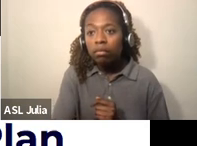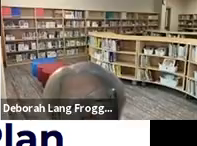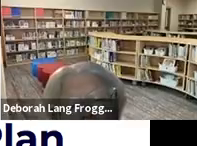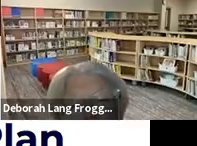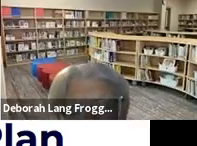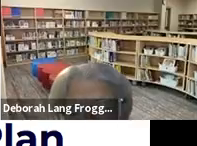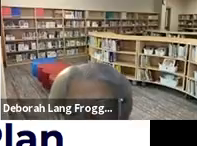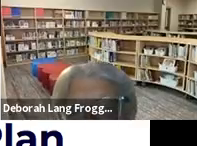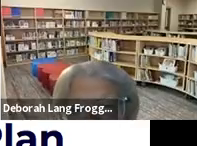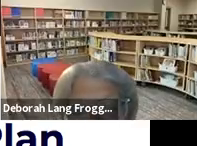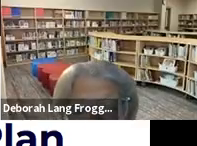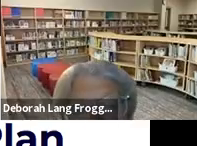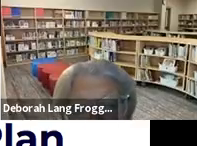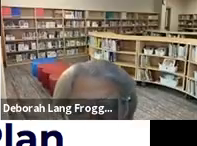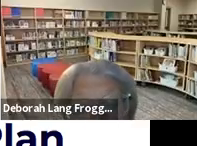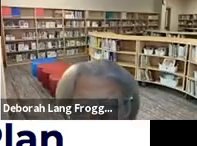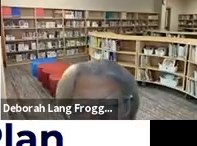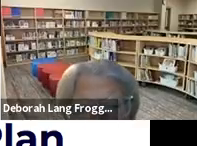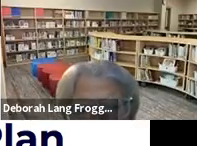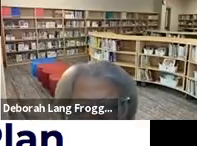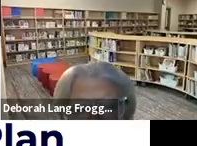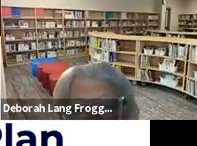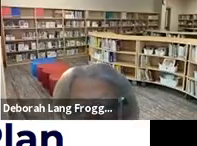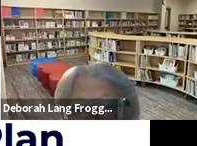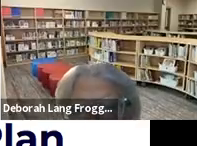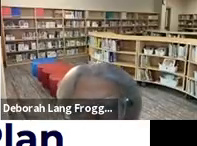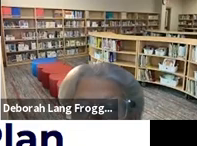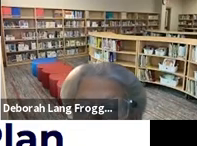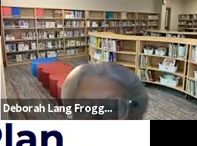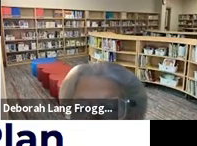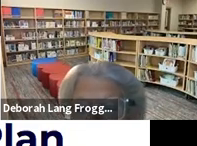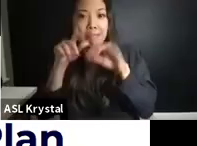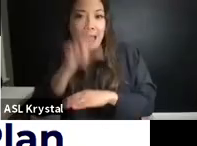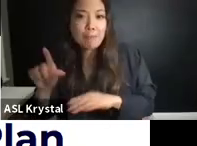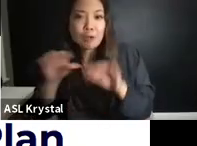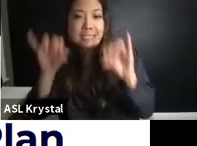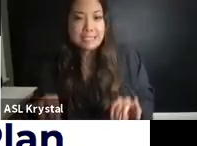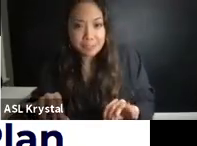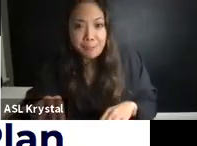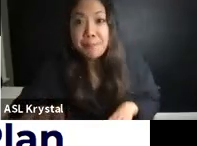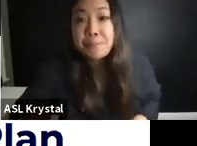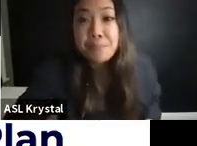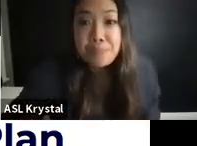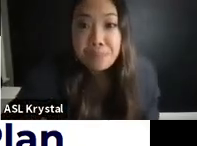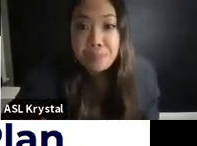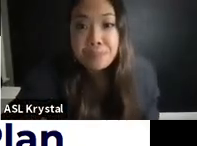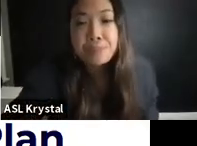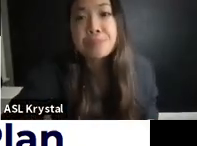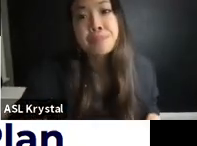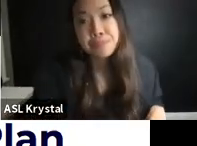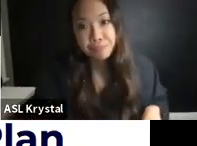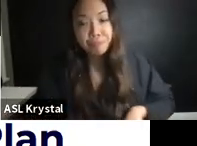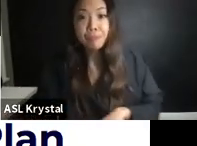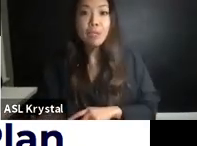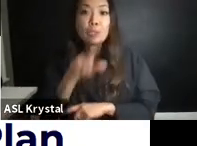system in the cloud today there are 26. professional learning opportunities continue to grow and zoom has strengthened the